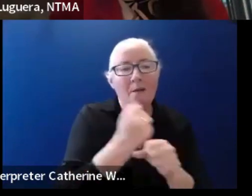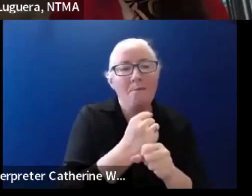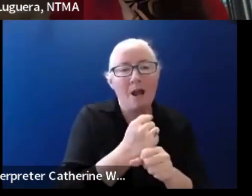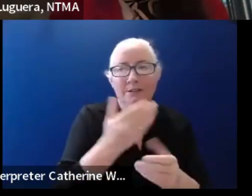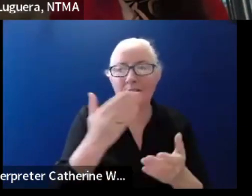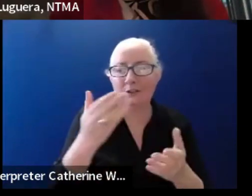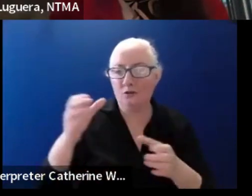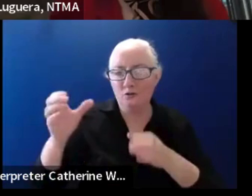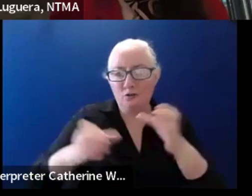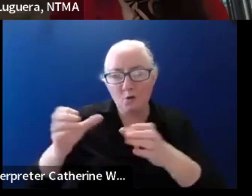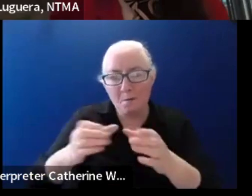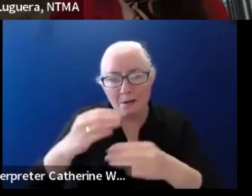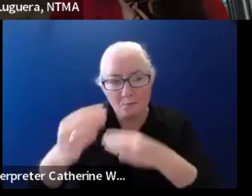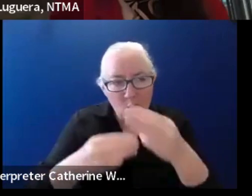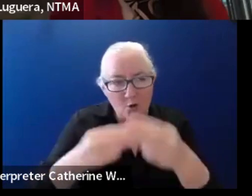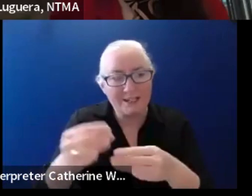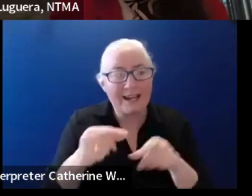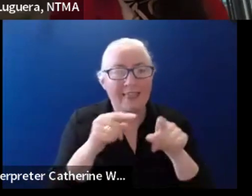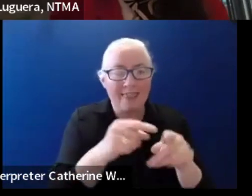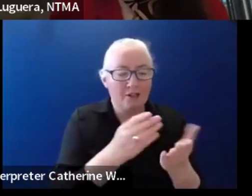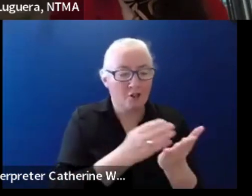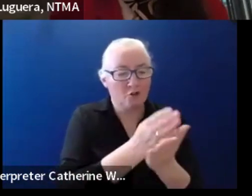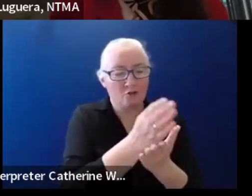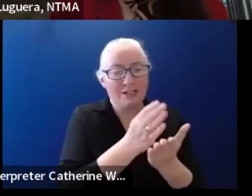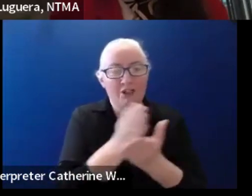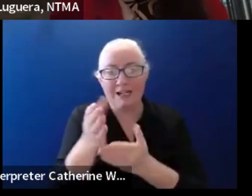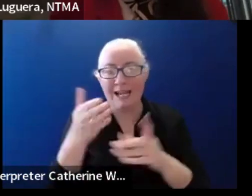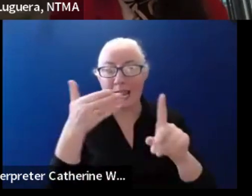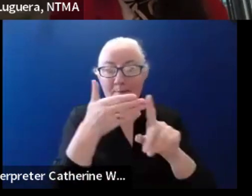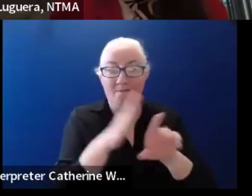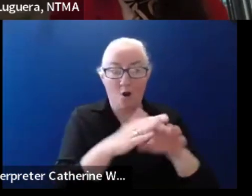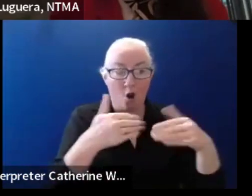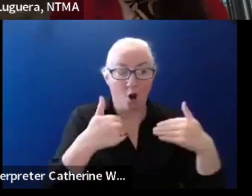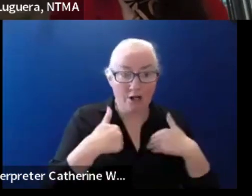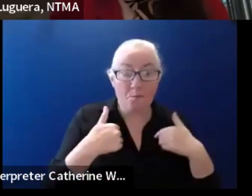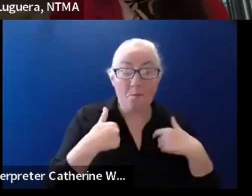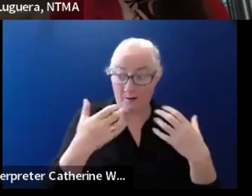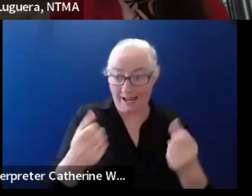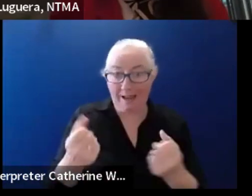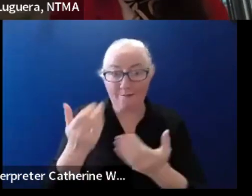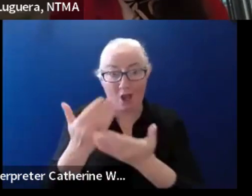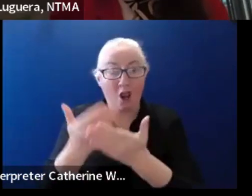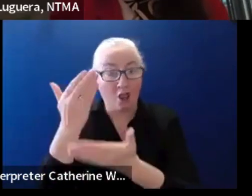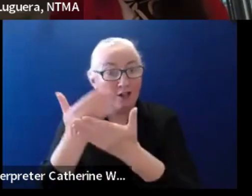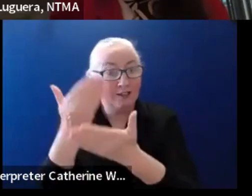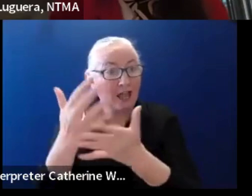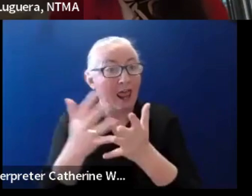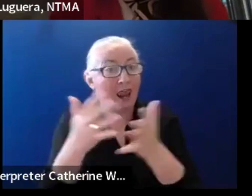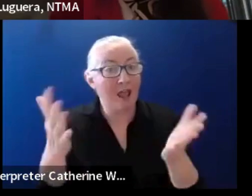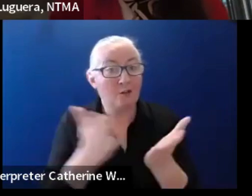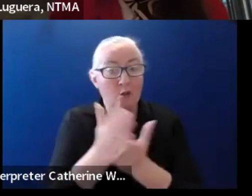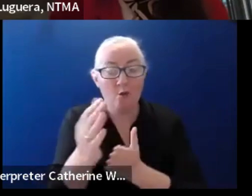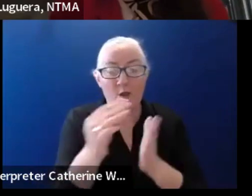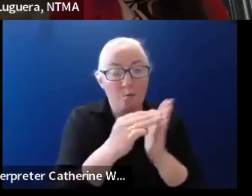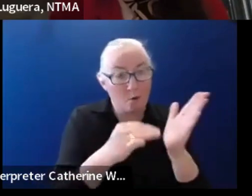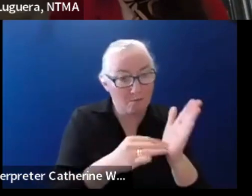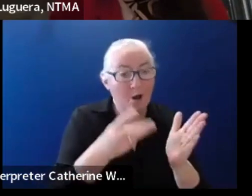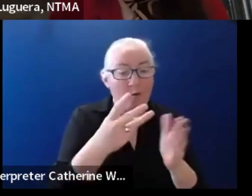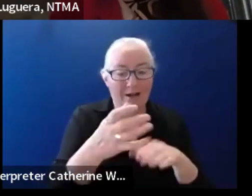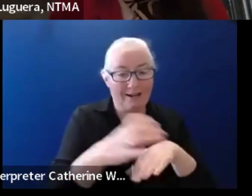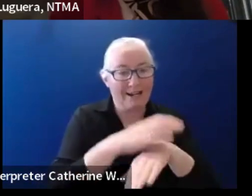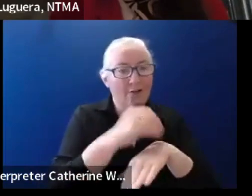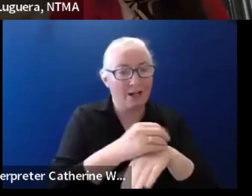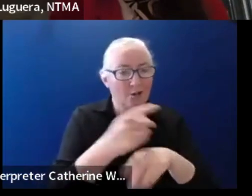recruitment process, as I mentioned, which is kind of a strategic aim for ourselves. But we've learned a huge amount through the program and continue to do